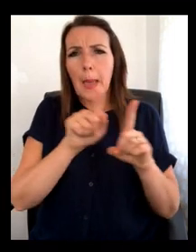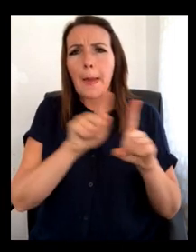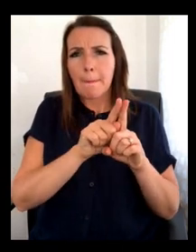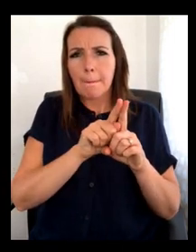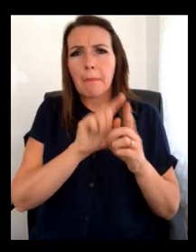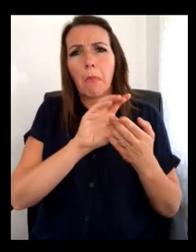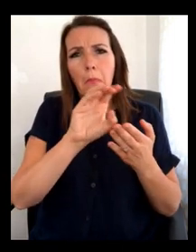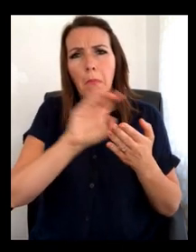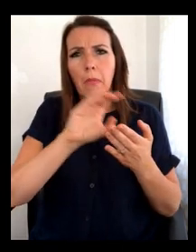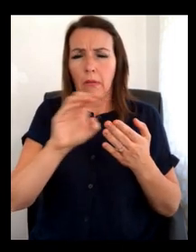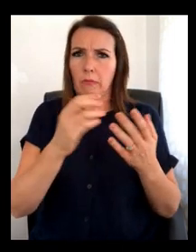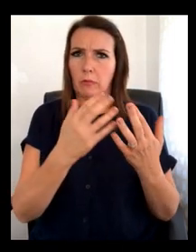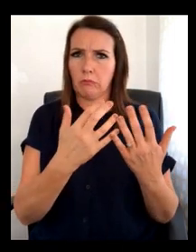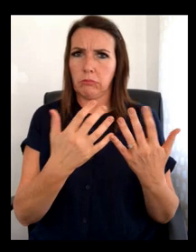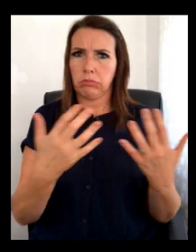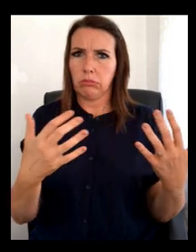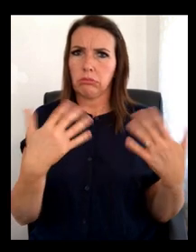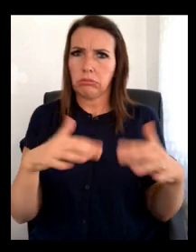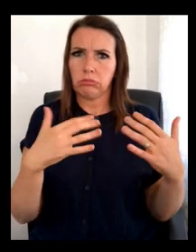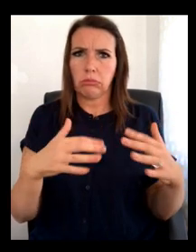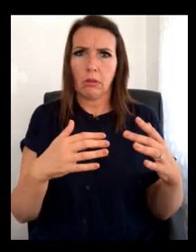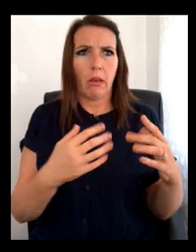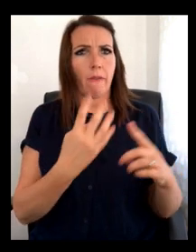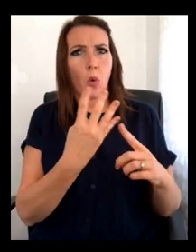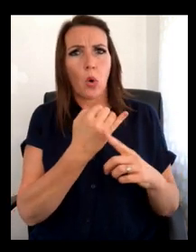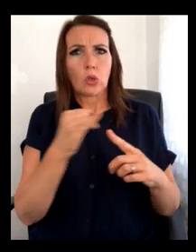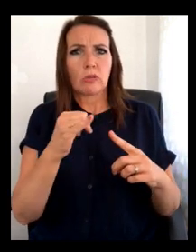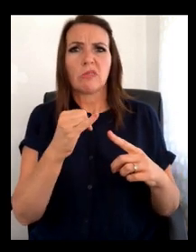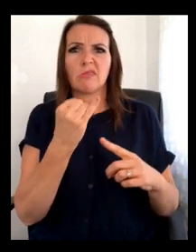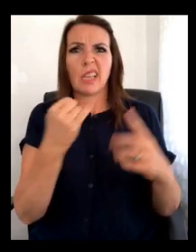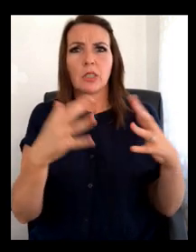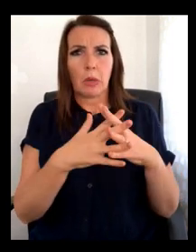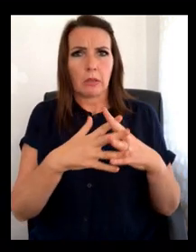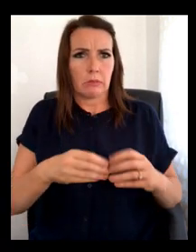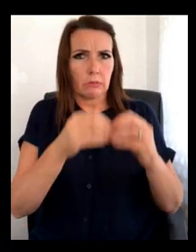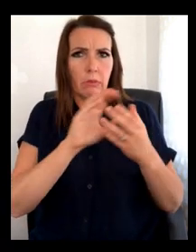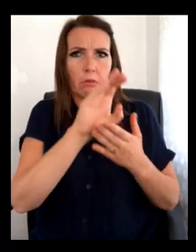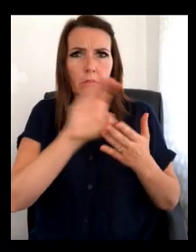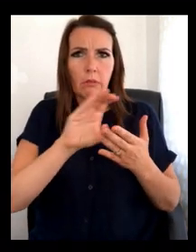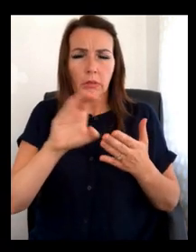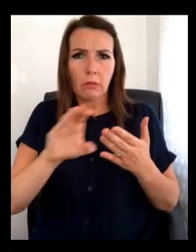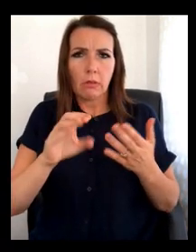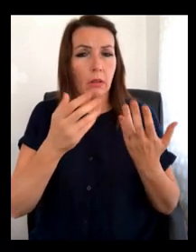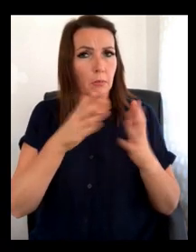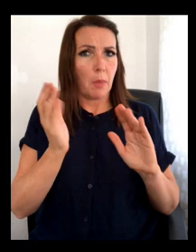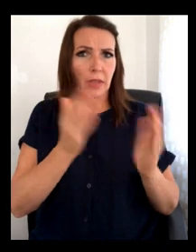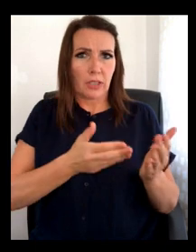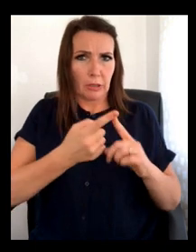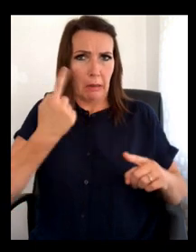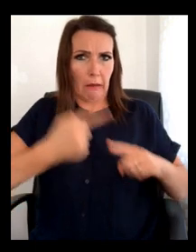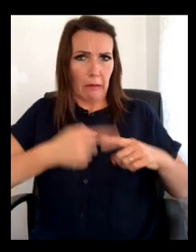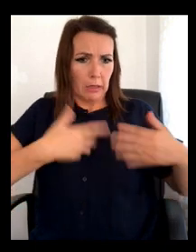people within, I believe it was 4 or 6 weeks, and that's incredible. Public service can move quickly,